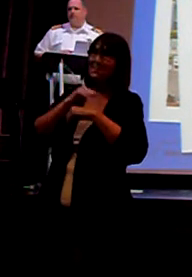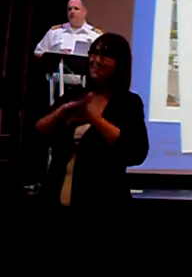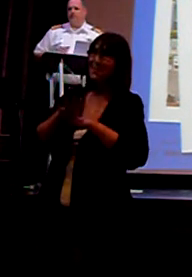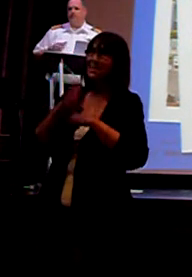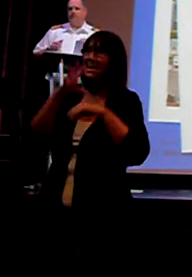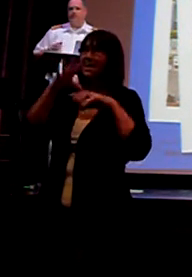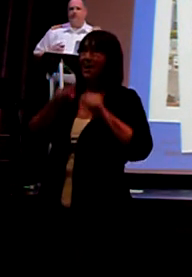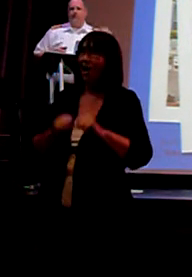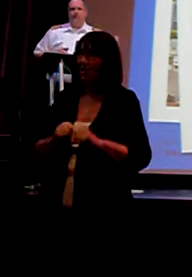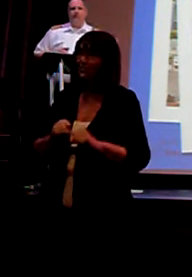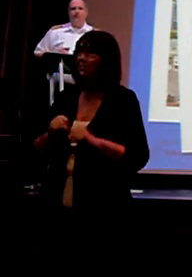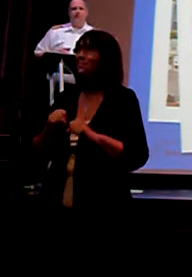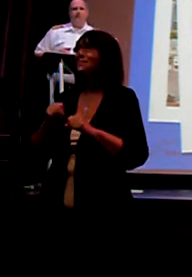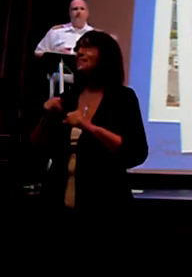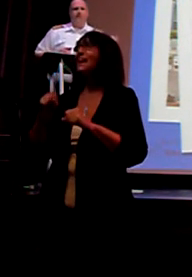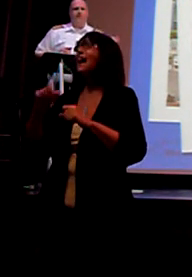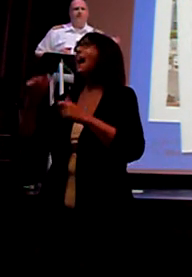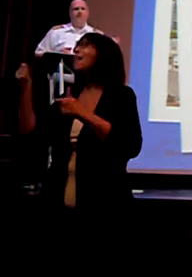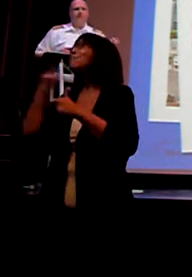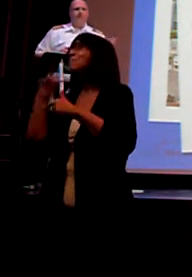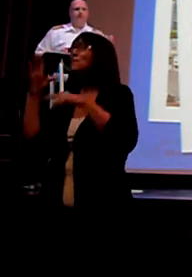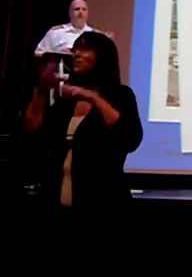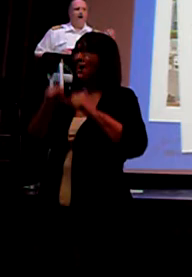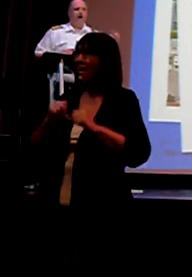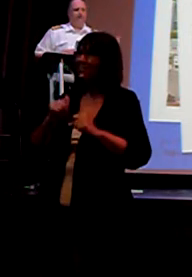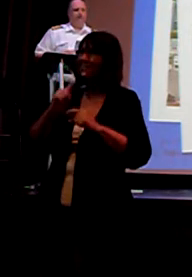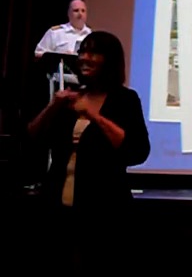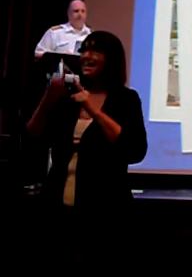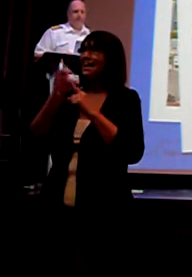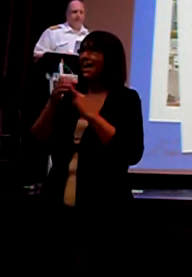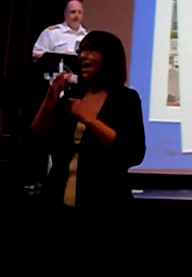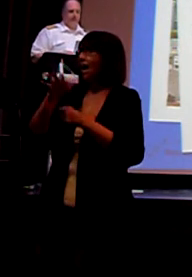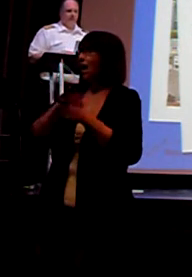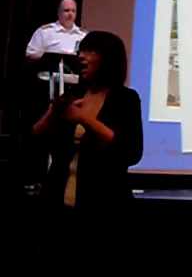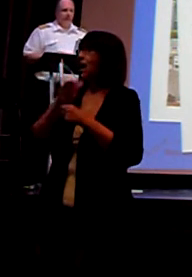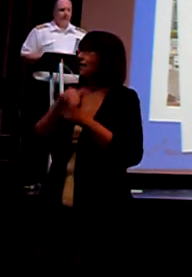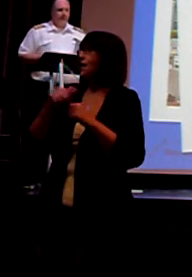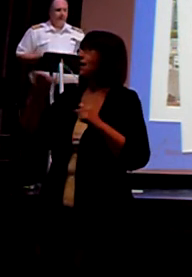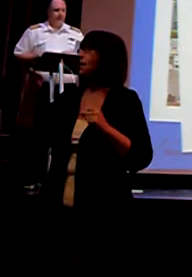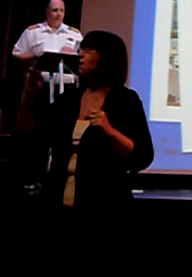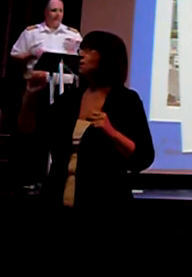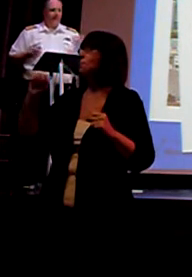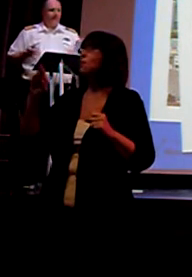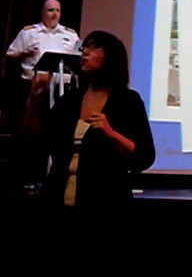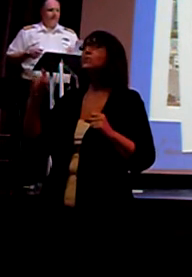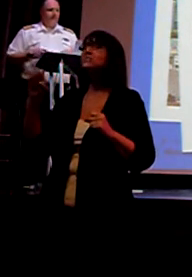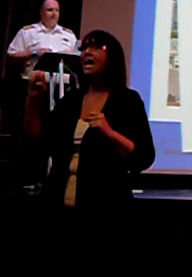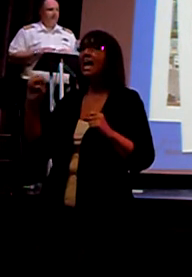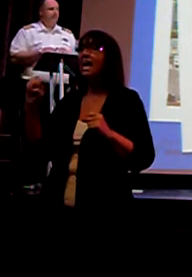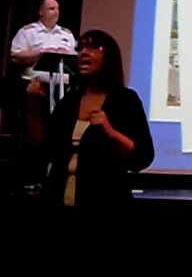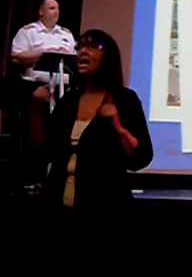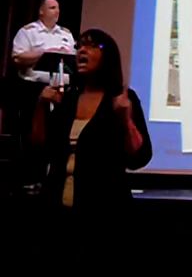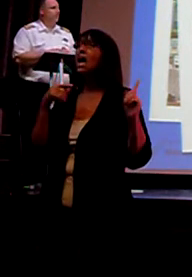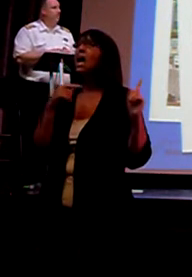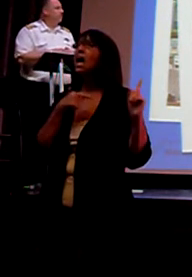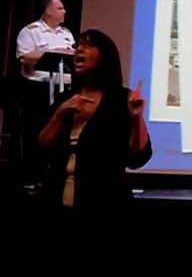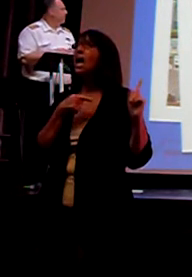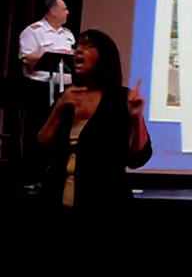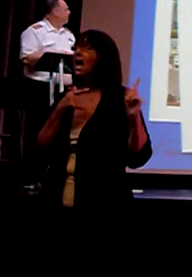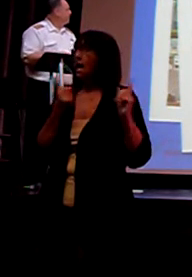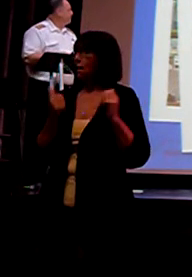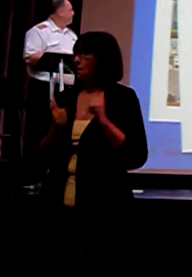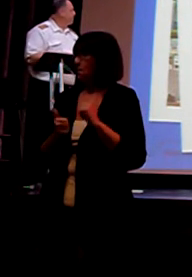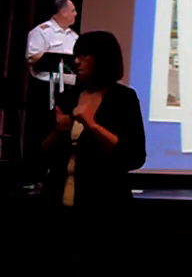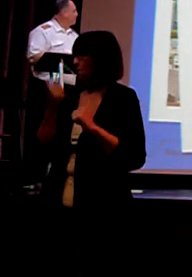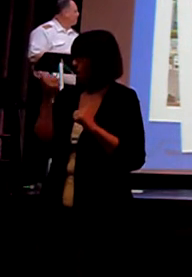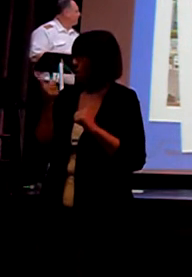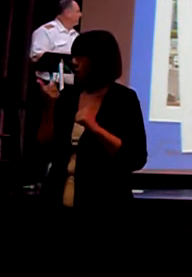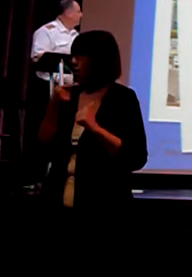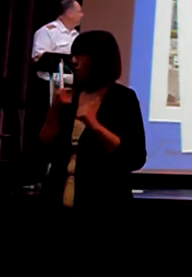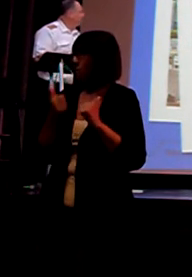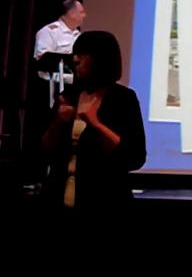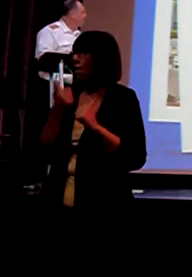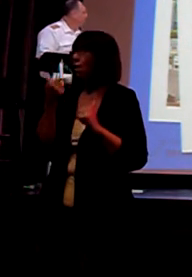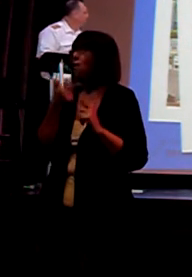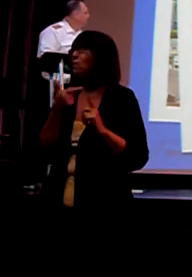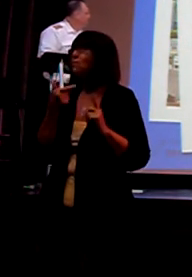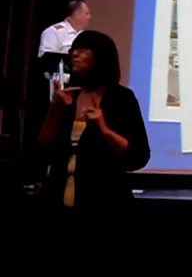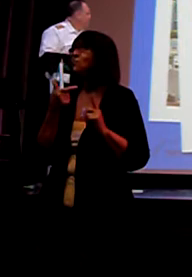is in the area of Marseille. Right now it's mostly pleasure yachts,